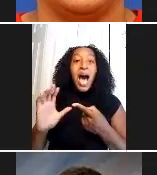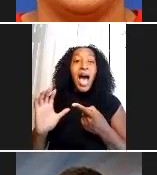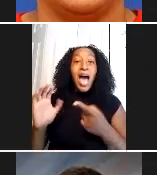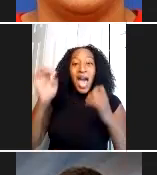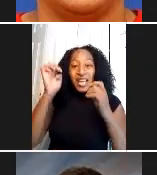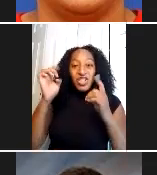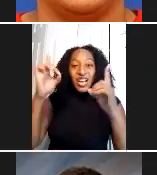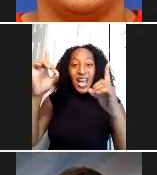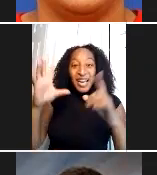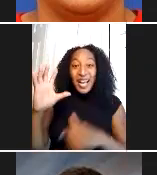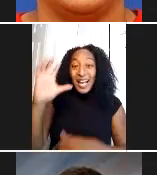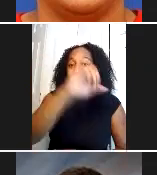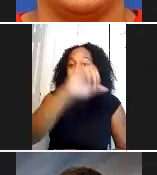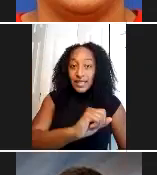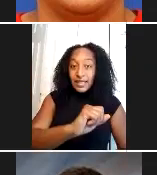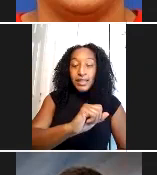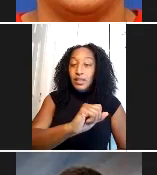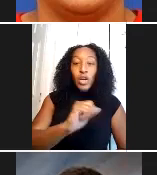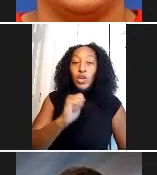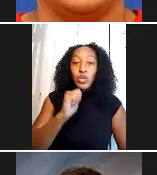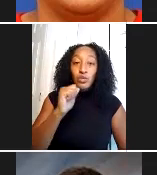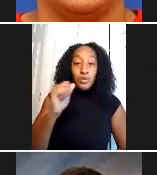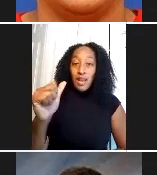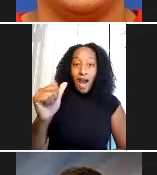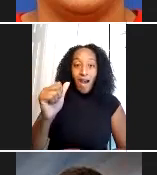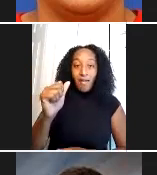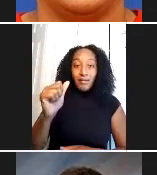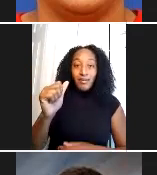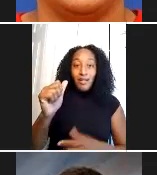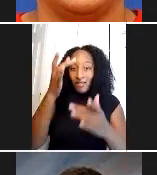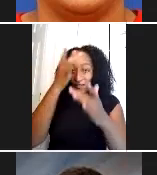critical. Otherwise it's an opinion.